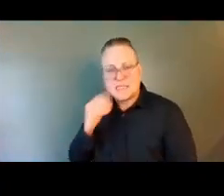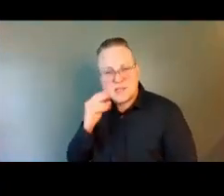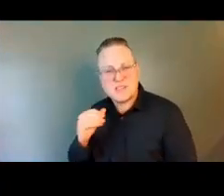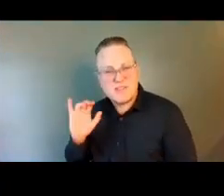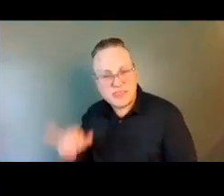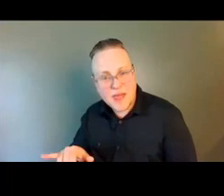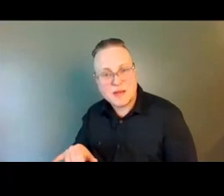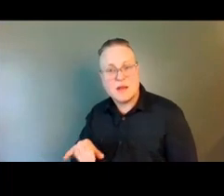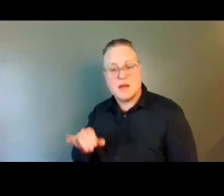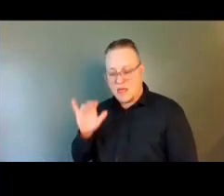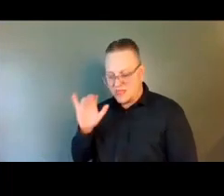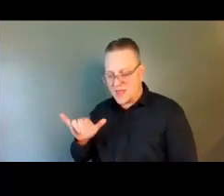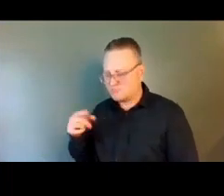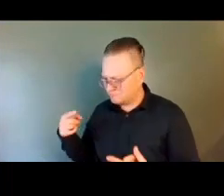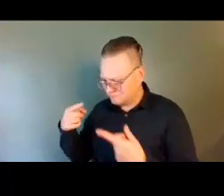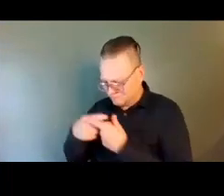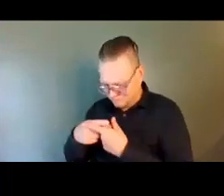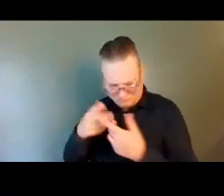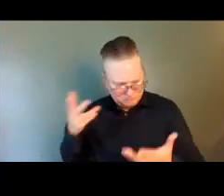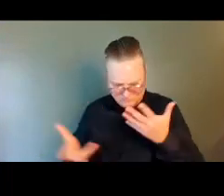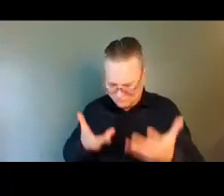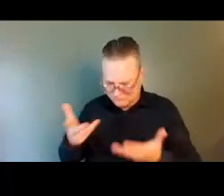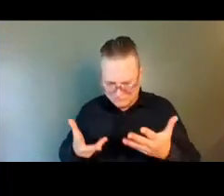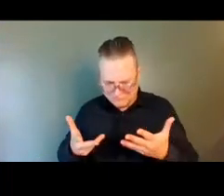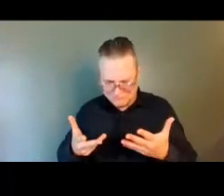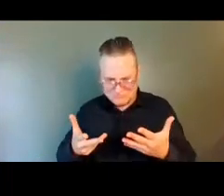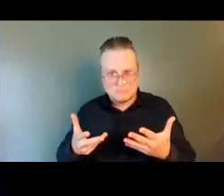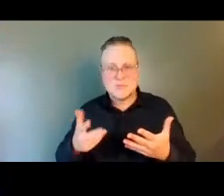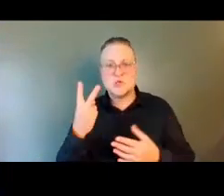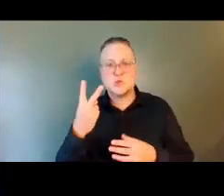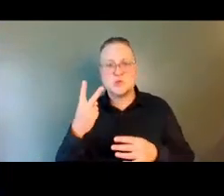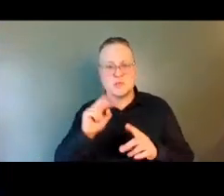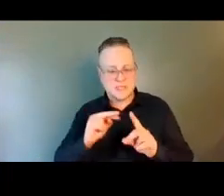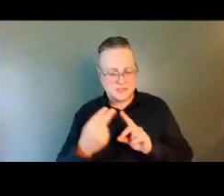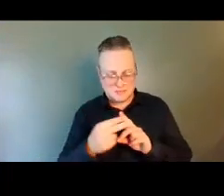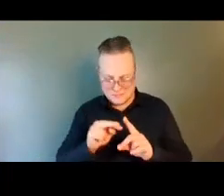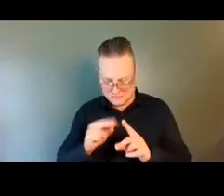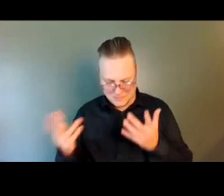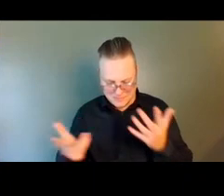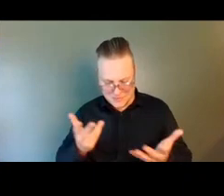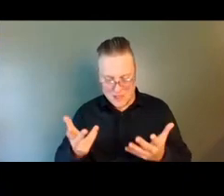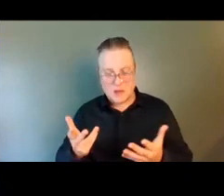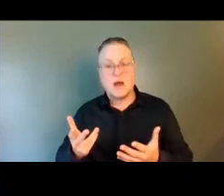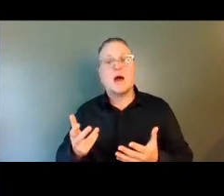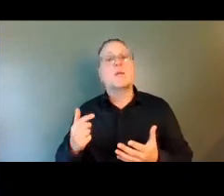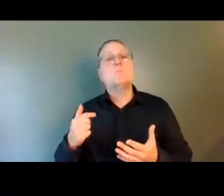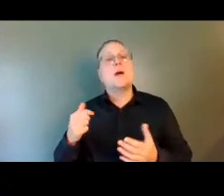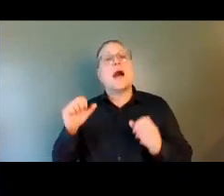that caused. And I was able to articulate that in my testimony oftentimes, which gave it a lot of extra